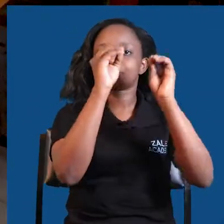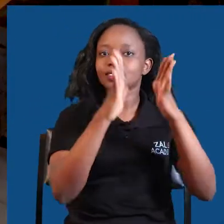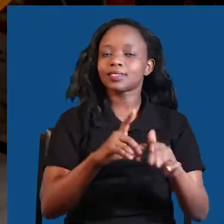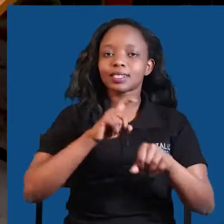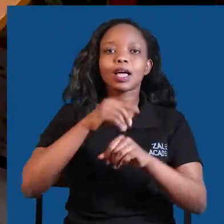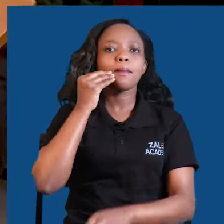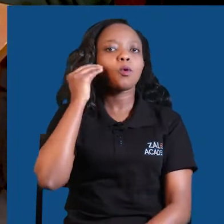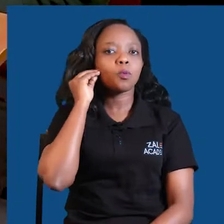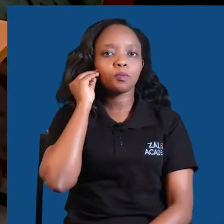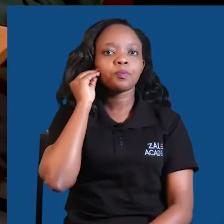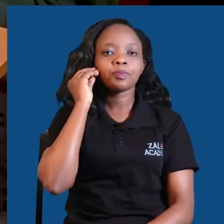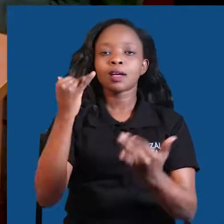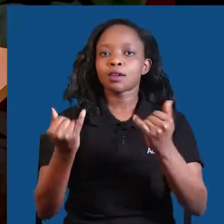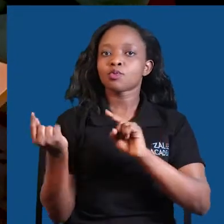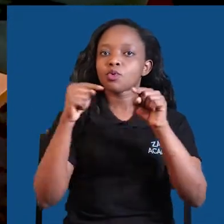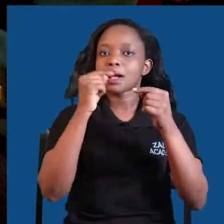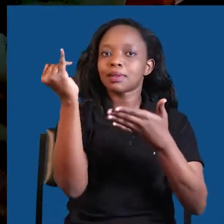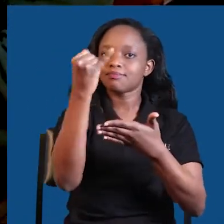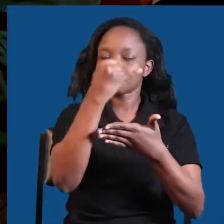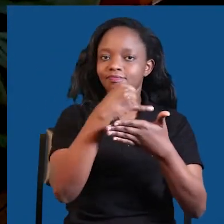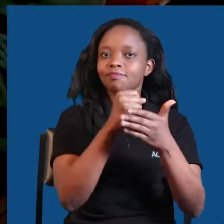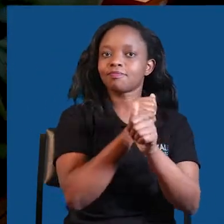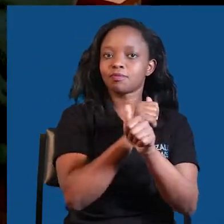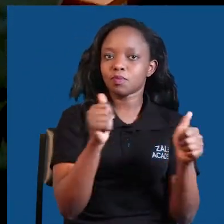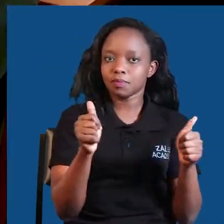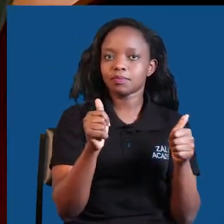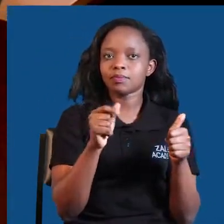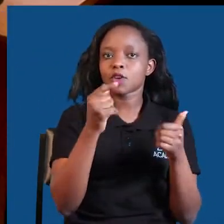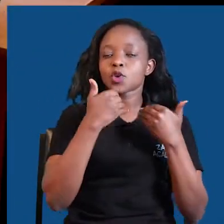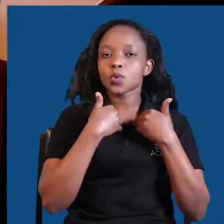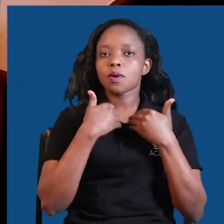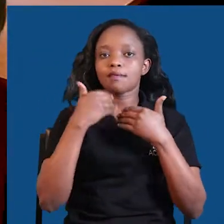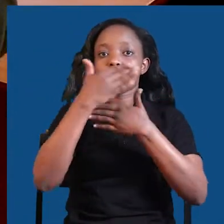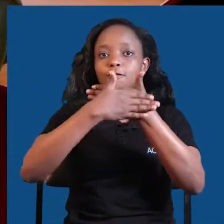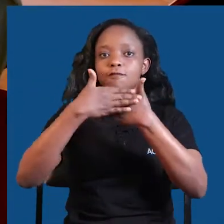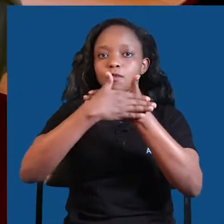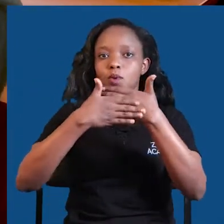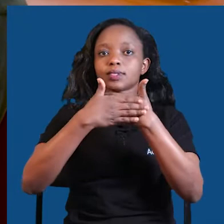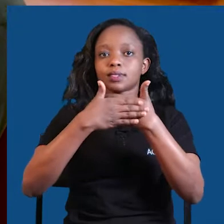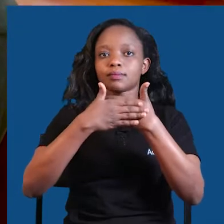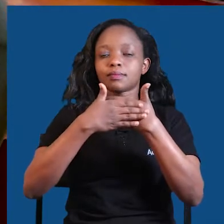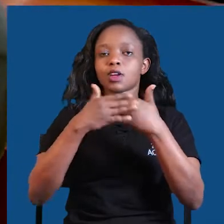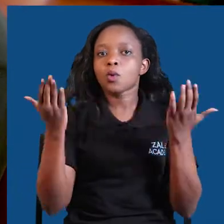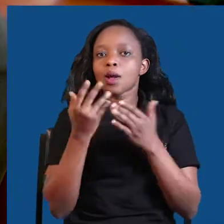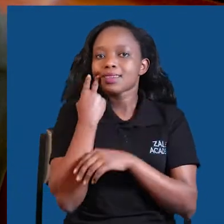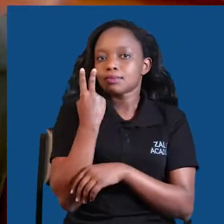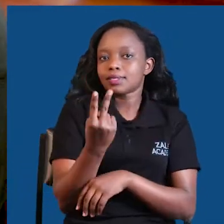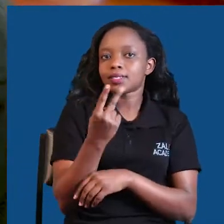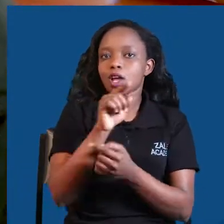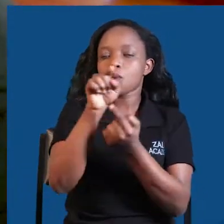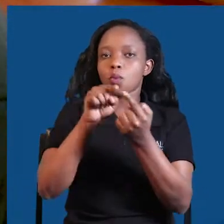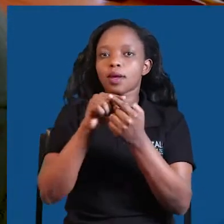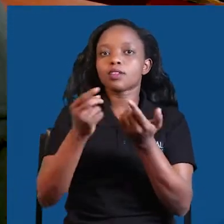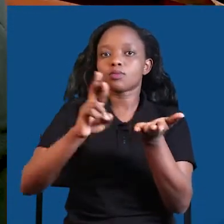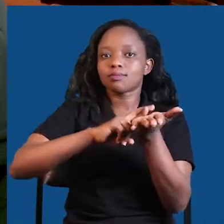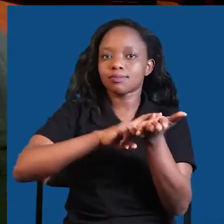teacher maybe when we are at home. So now you come and design. So we have now the front face part of it, what you actually